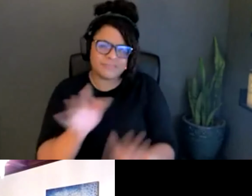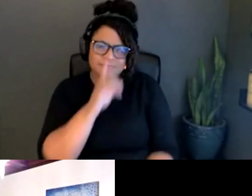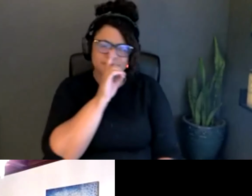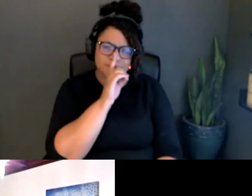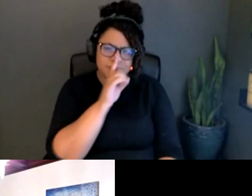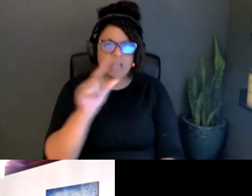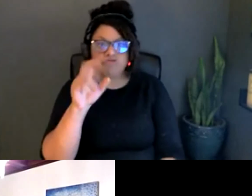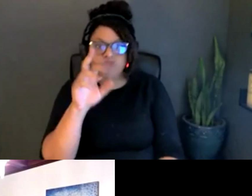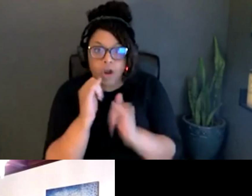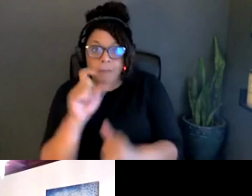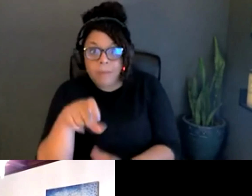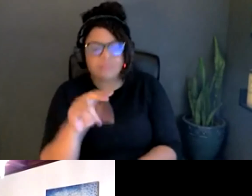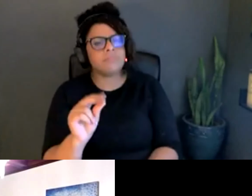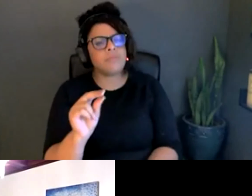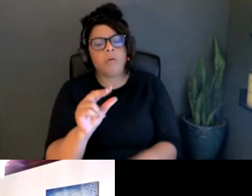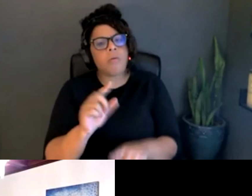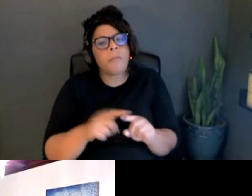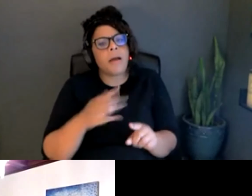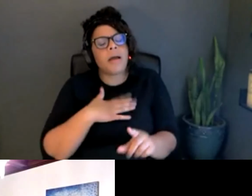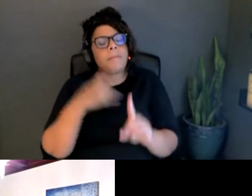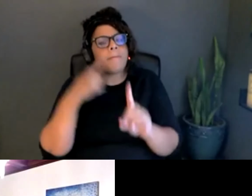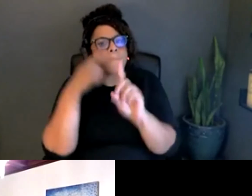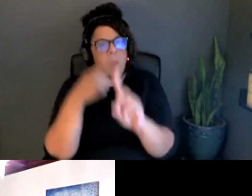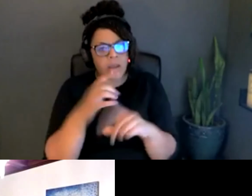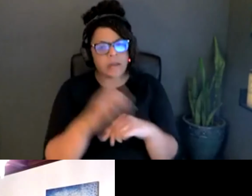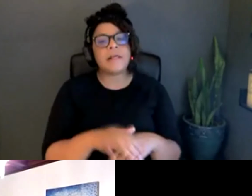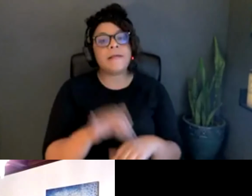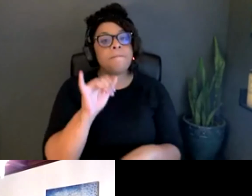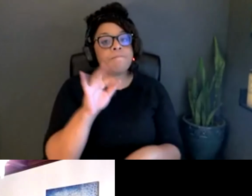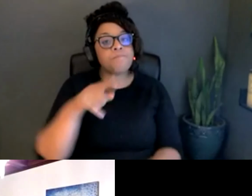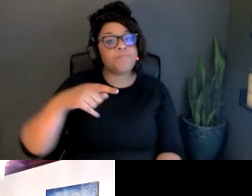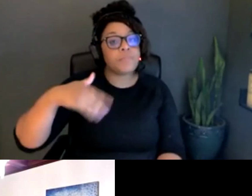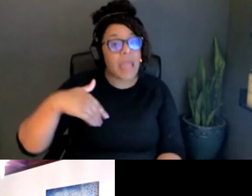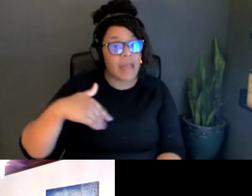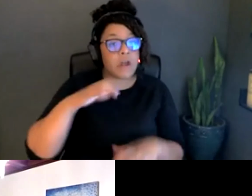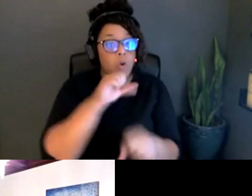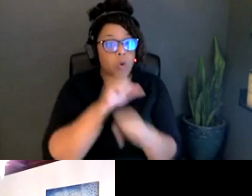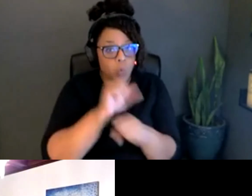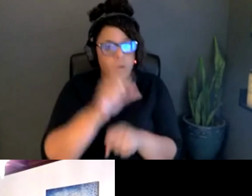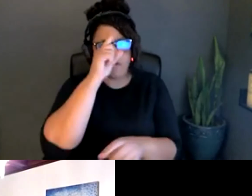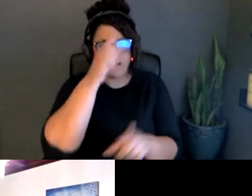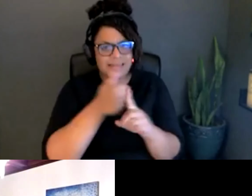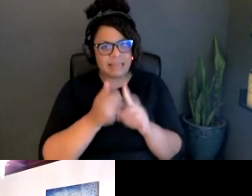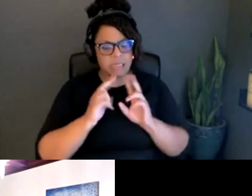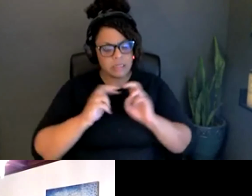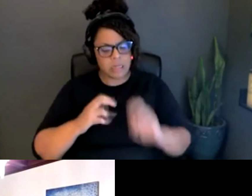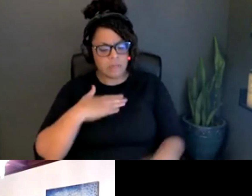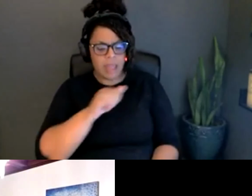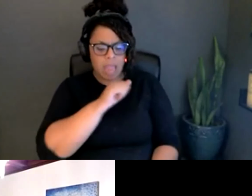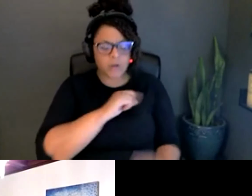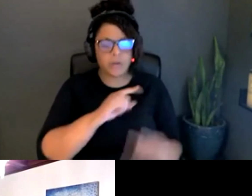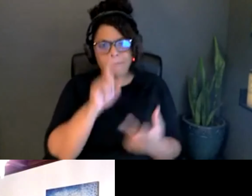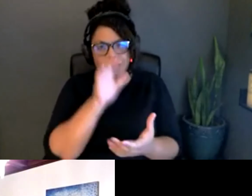of gender. But what I'm saying is that if you have not done the work of interrogating your own attitudes,